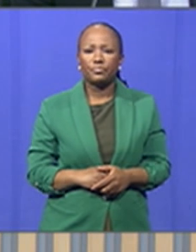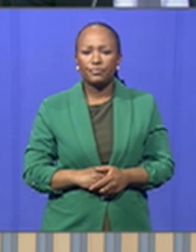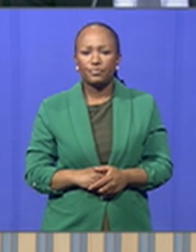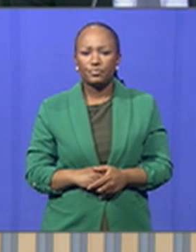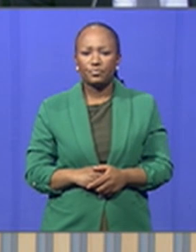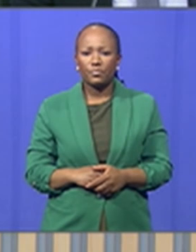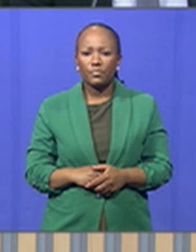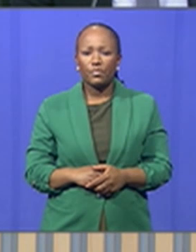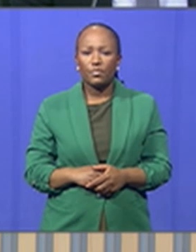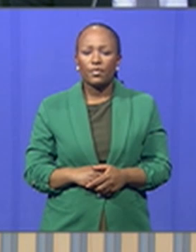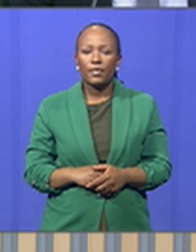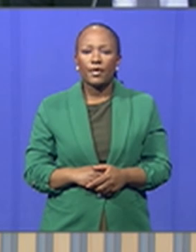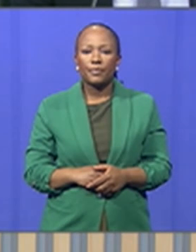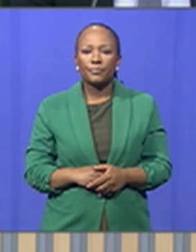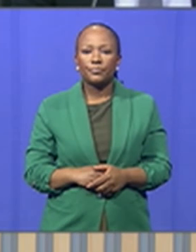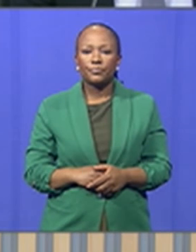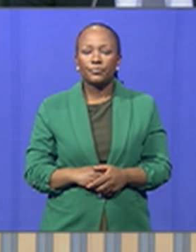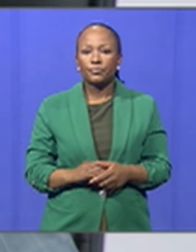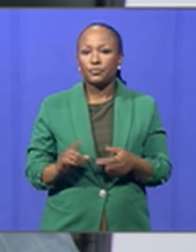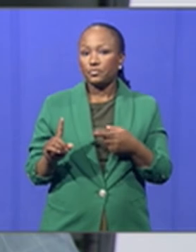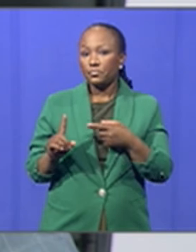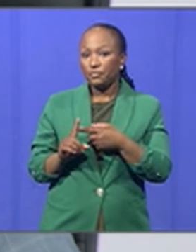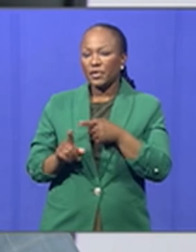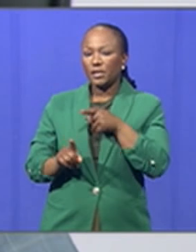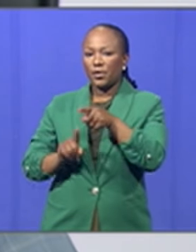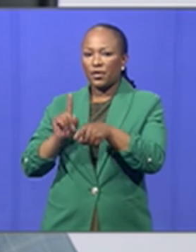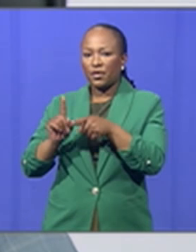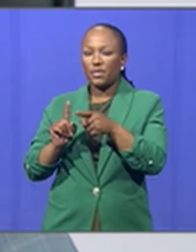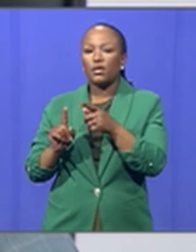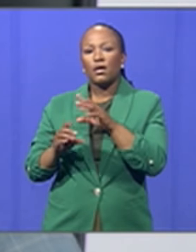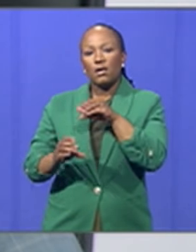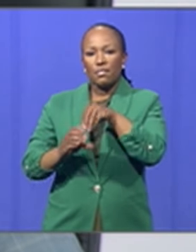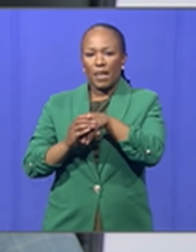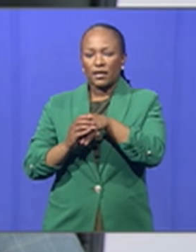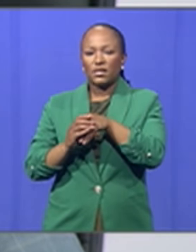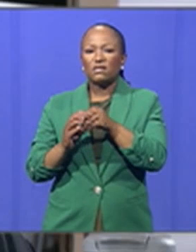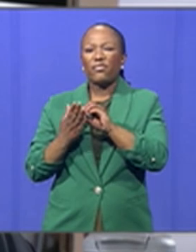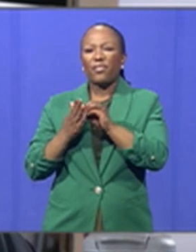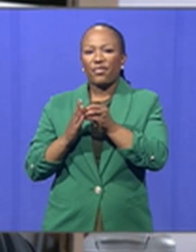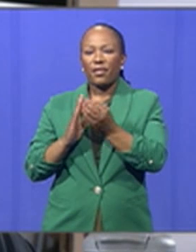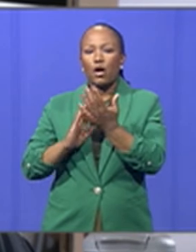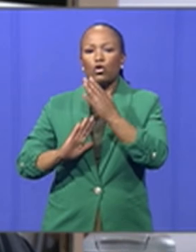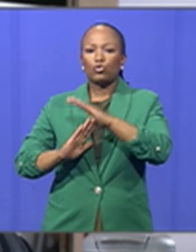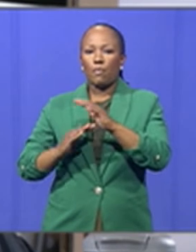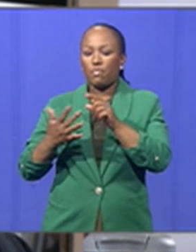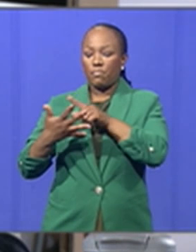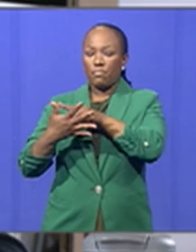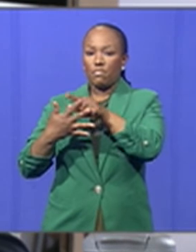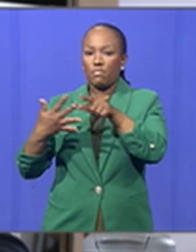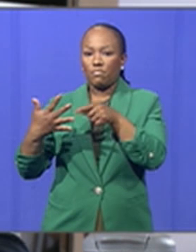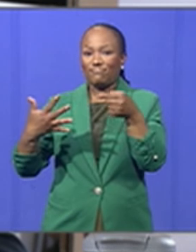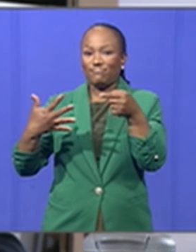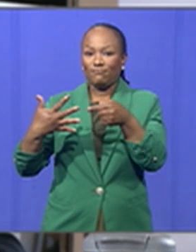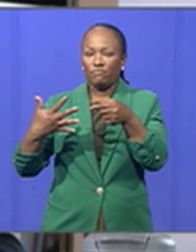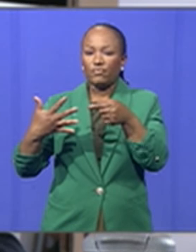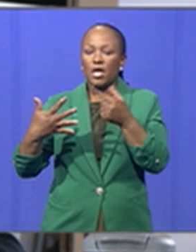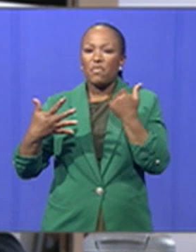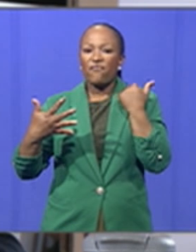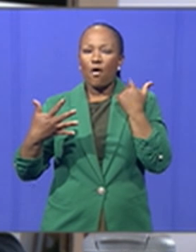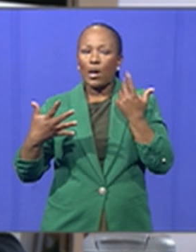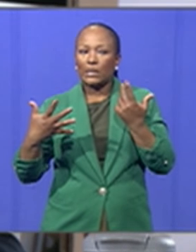Yo a latofatšwago ka go ba leloko la segongwana Vusimusi Cat Matlala o ile a tlogela leano leo a bego a itshwareletša ka lona la